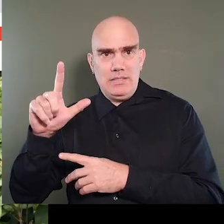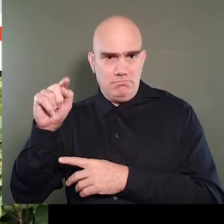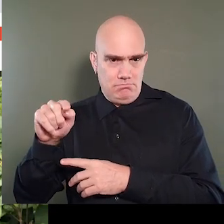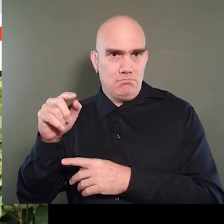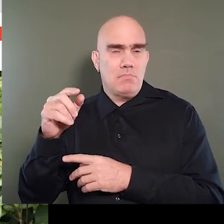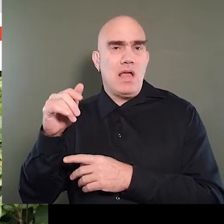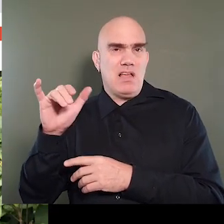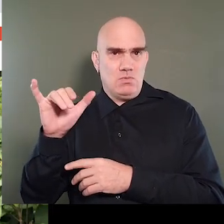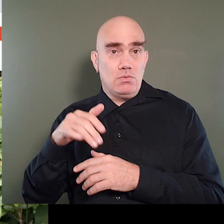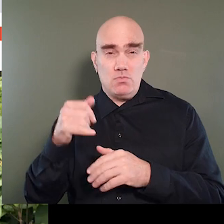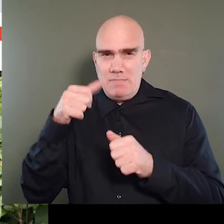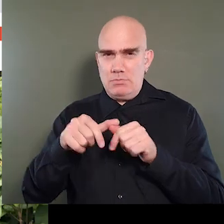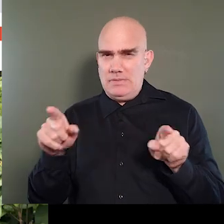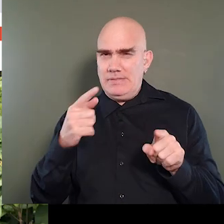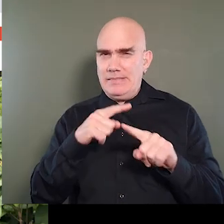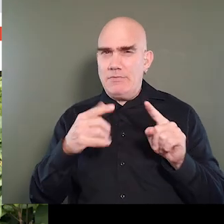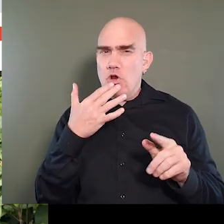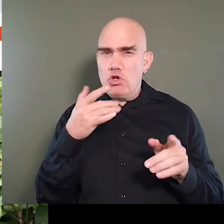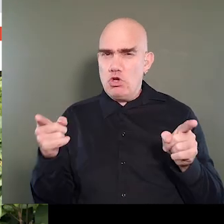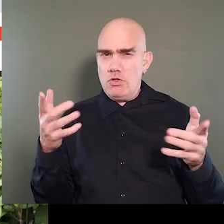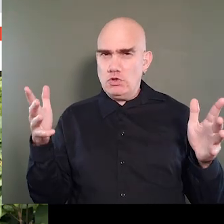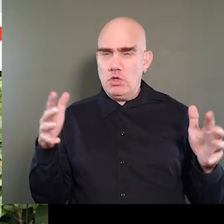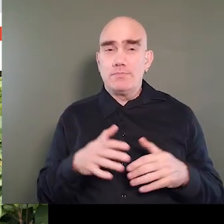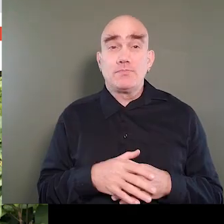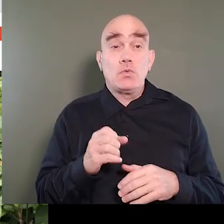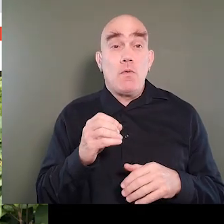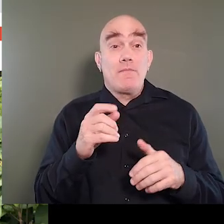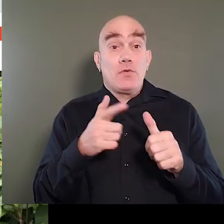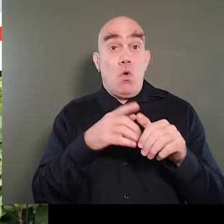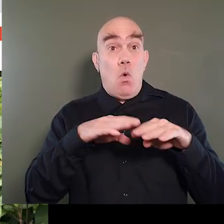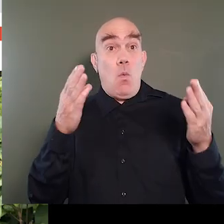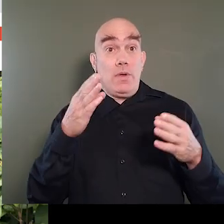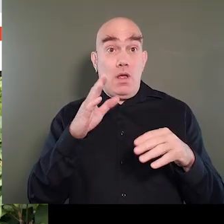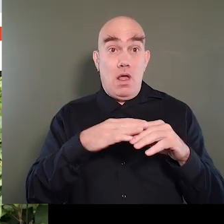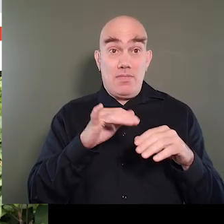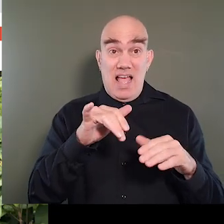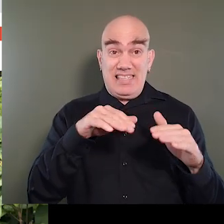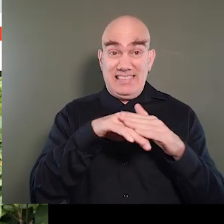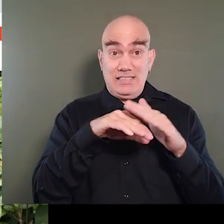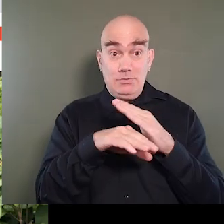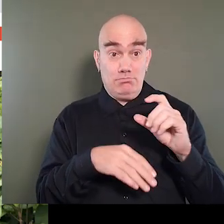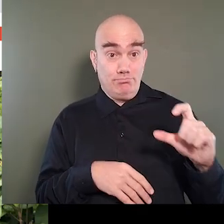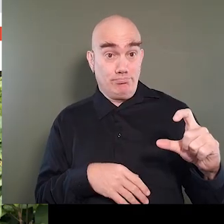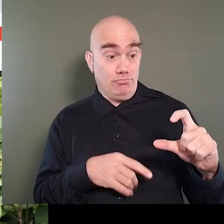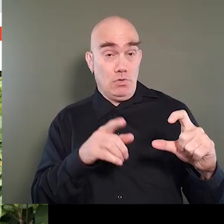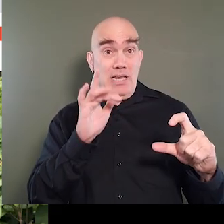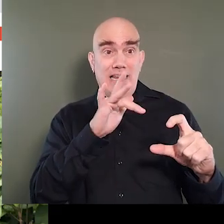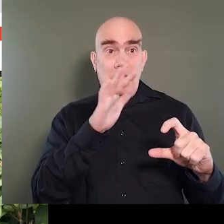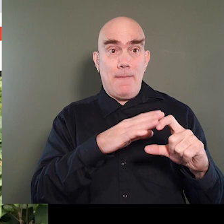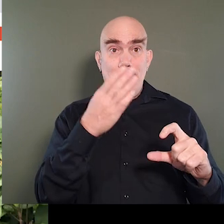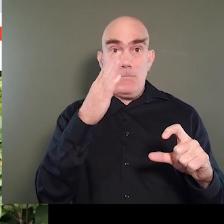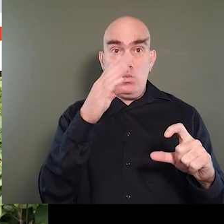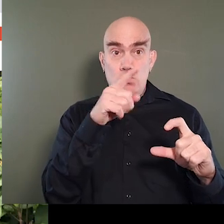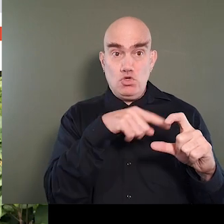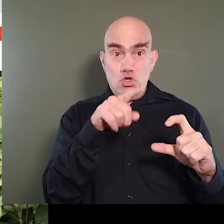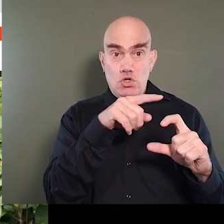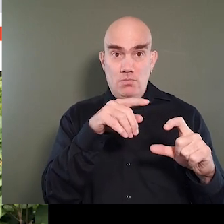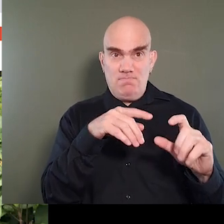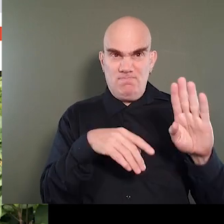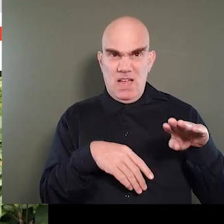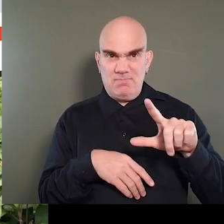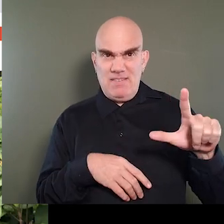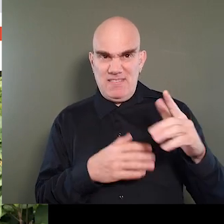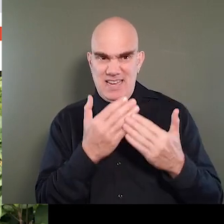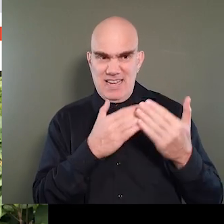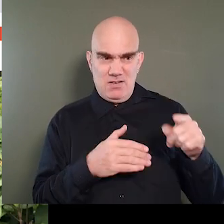widget is a different color. So first, to open the accessiBe widget, you will click on the blue circle in the bottom left-hand corner, a Fund for